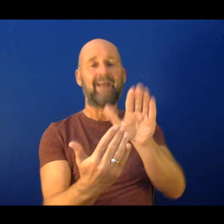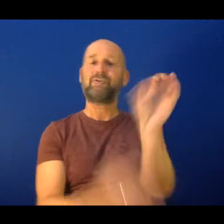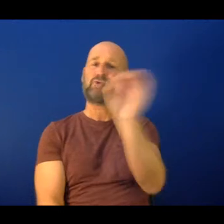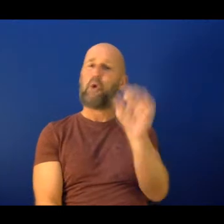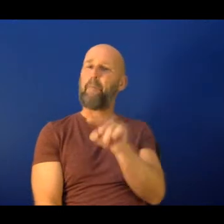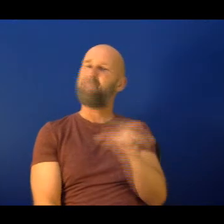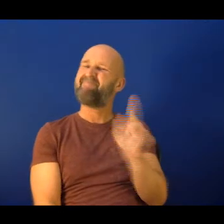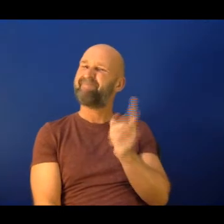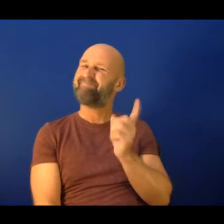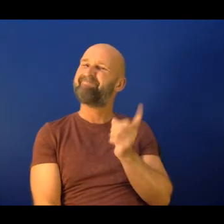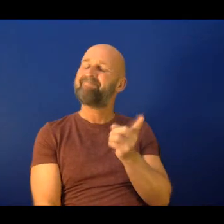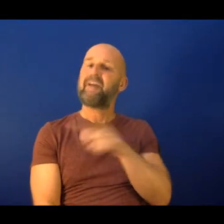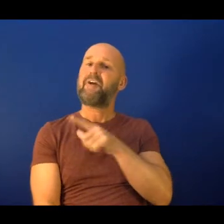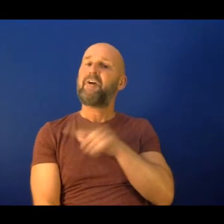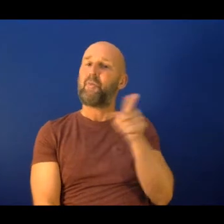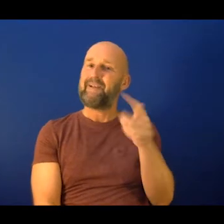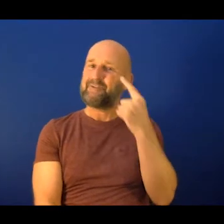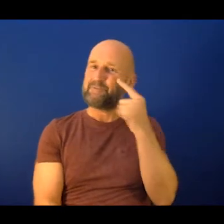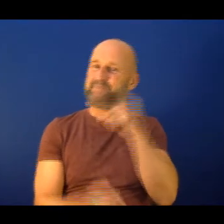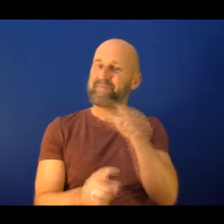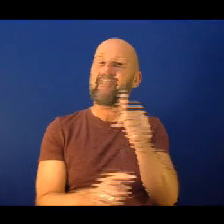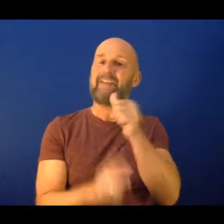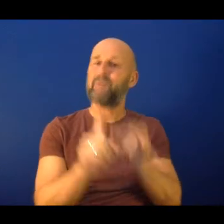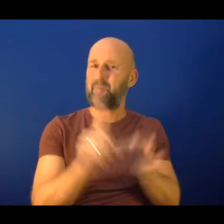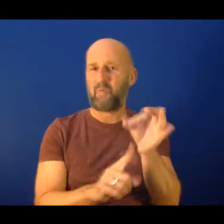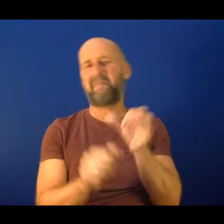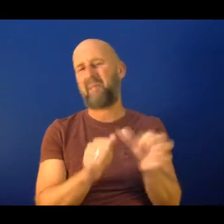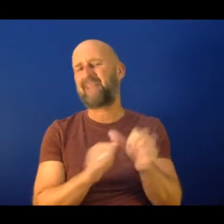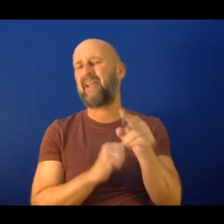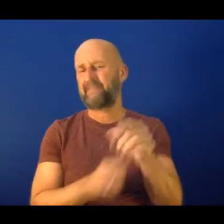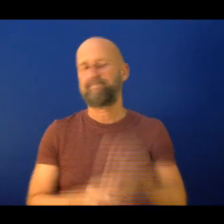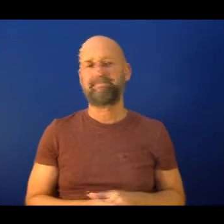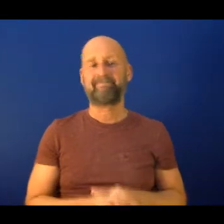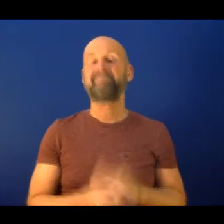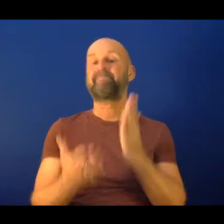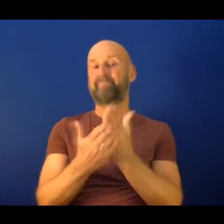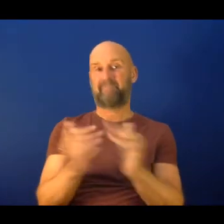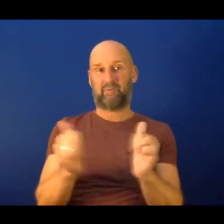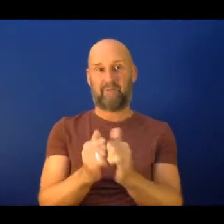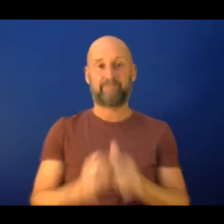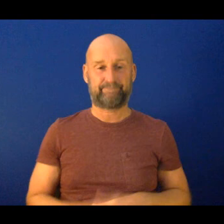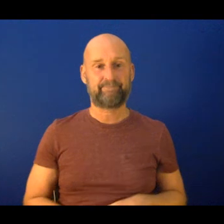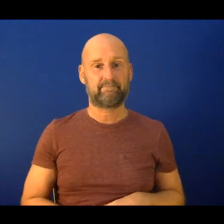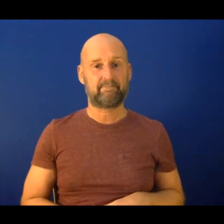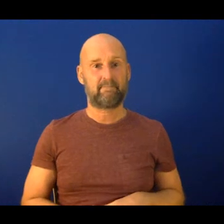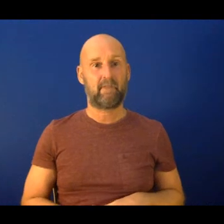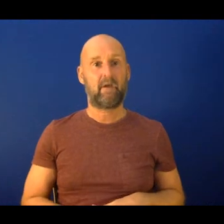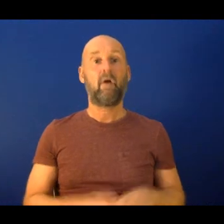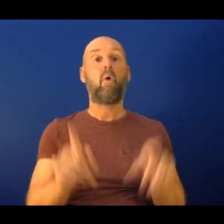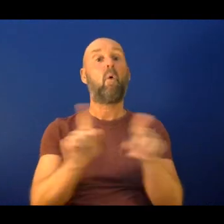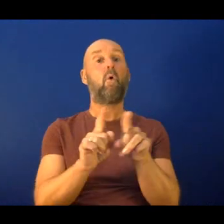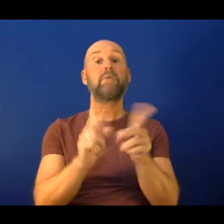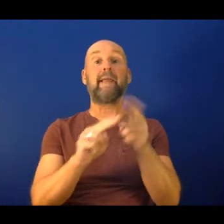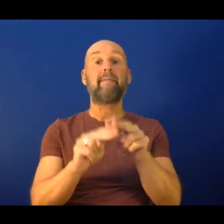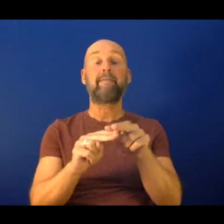Zoom, but we just need to keep using it and get better at it, I think. Yeah, totally. Yeah, no, especially if you're using